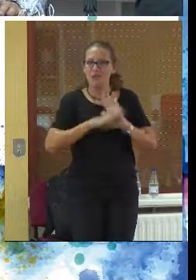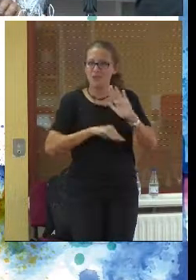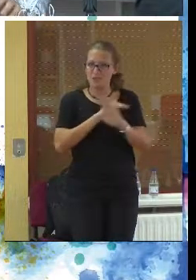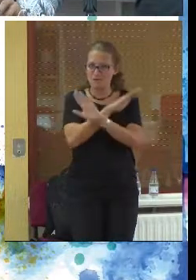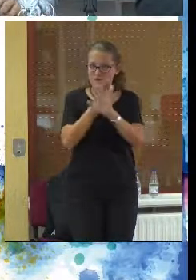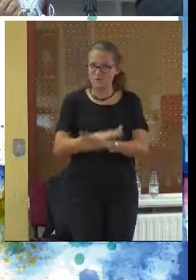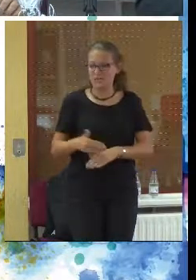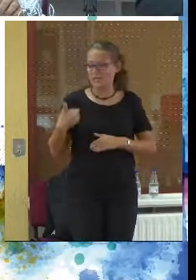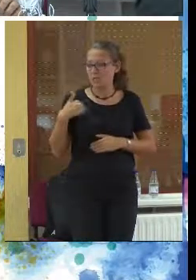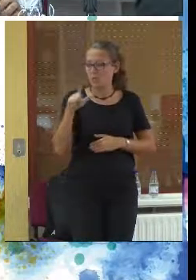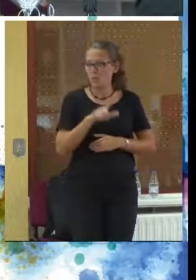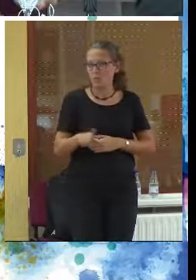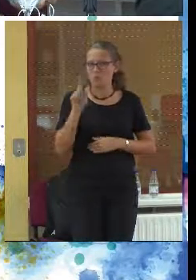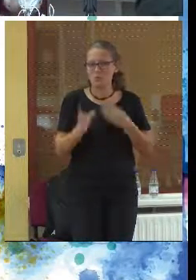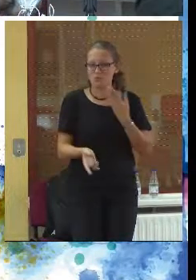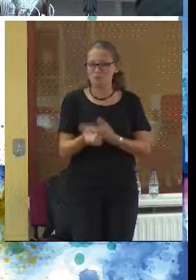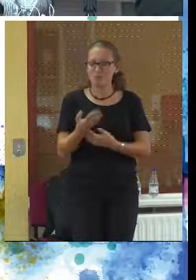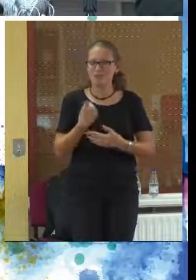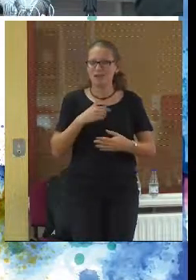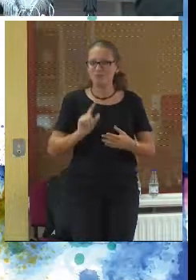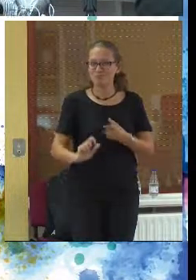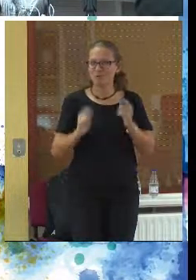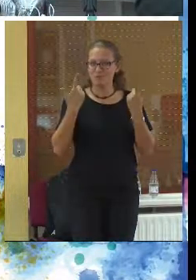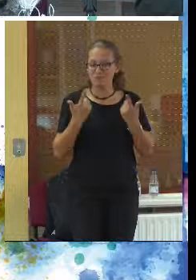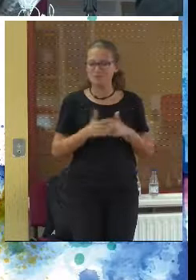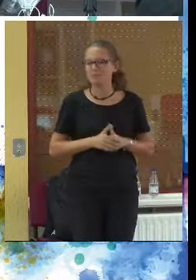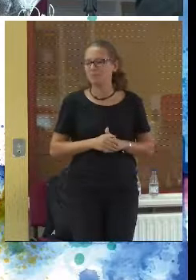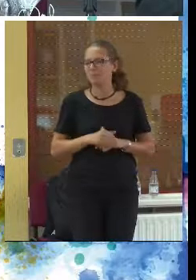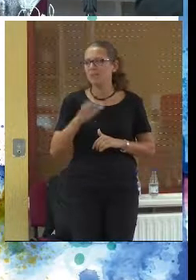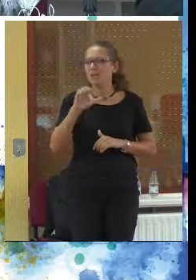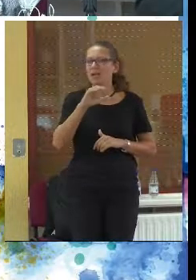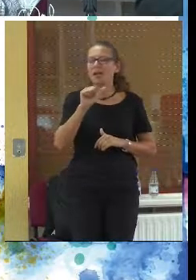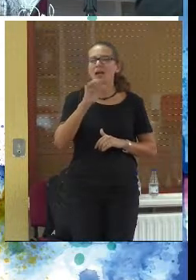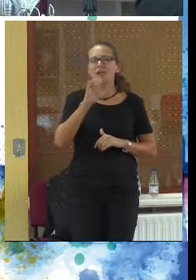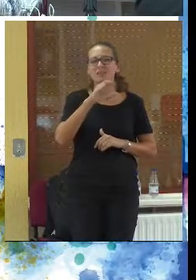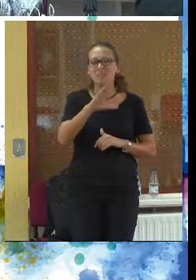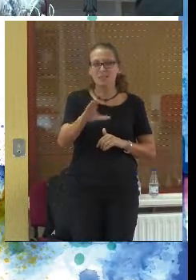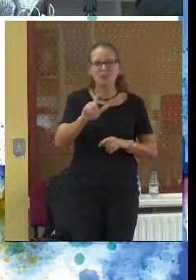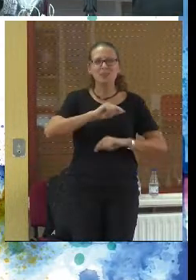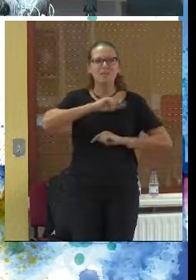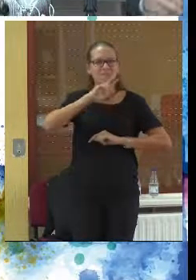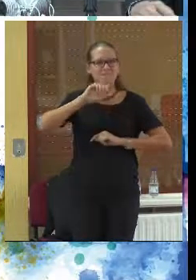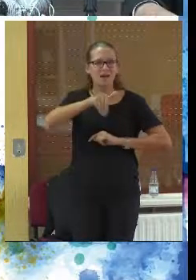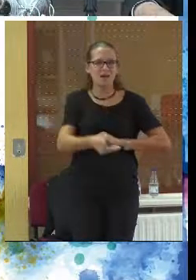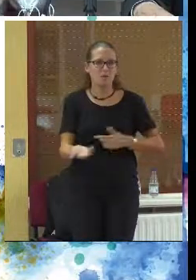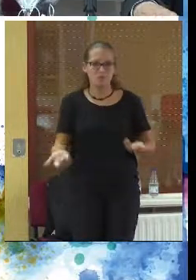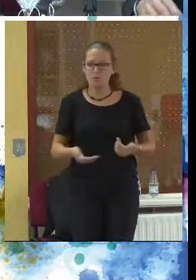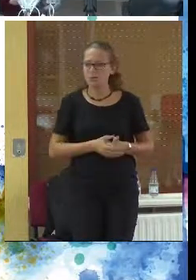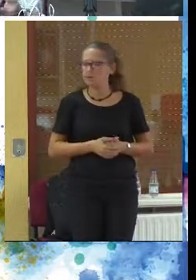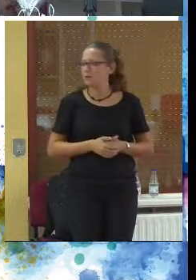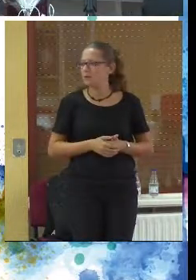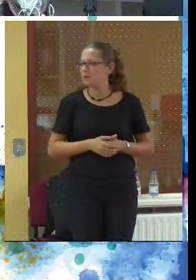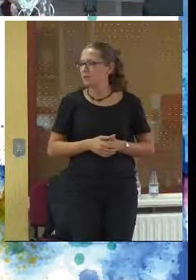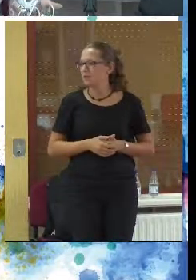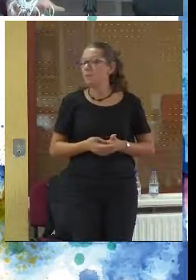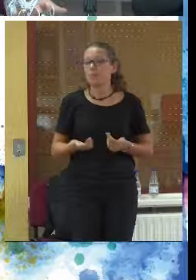until we went live in July. We launched the app in July. What are the values behind ECATIC? What is